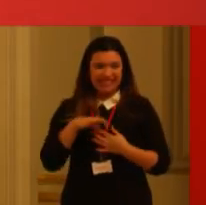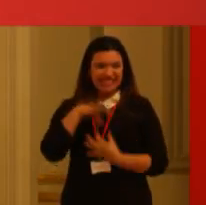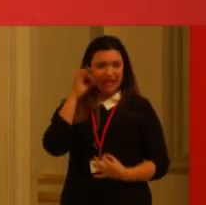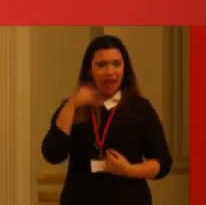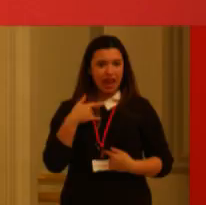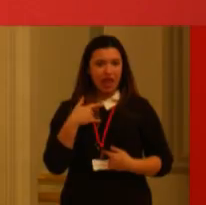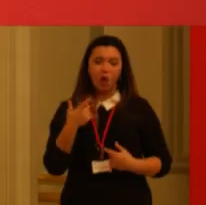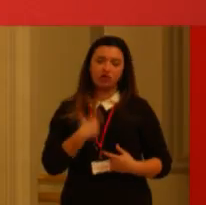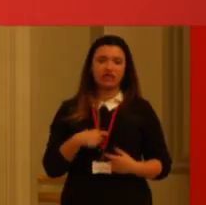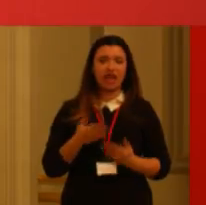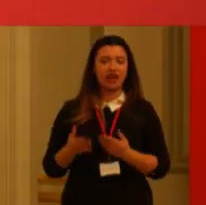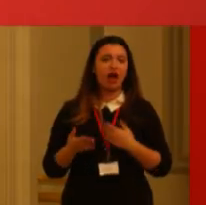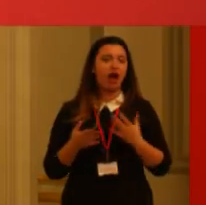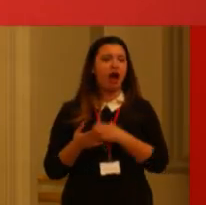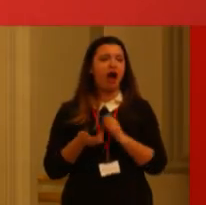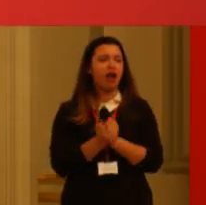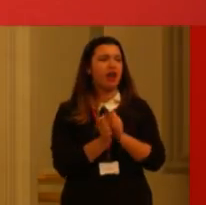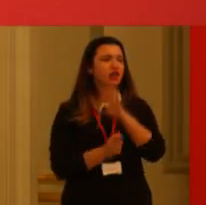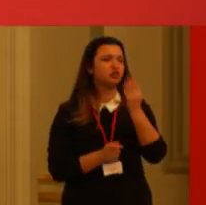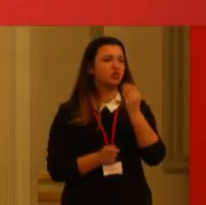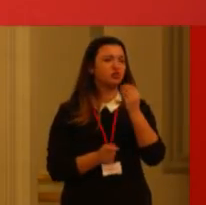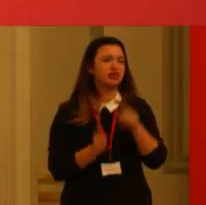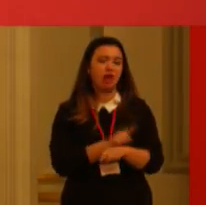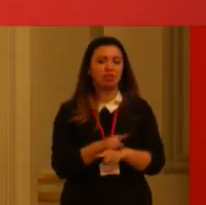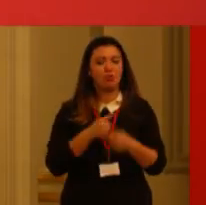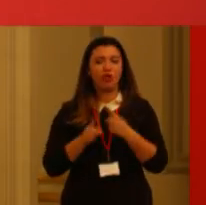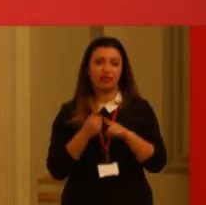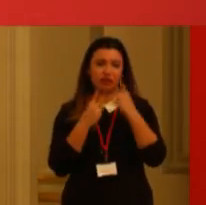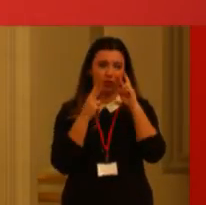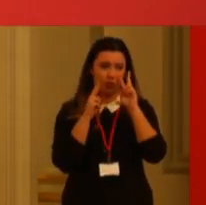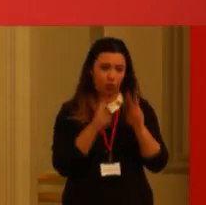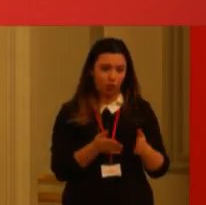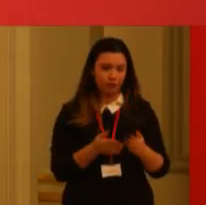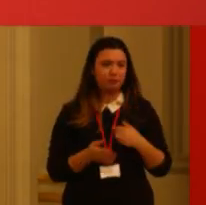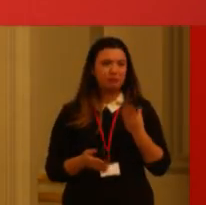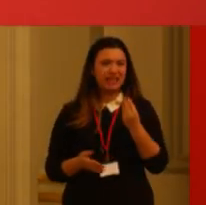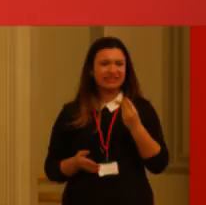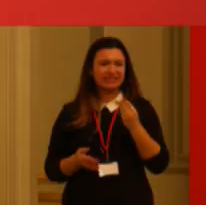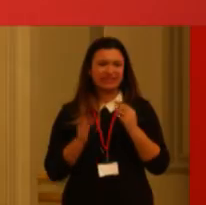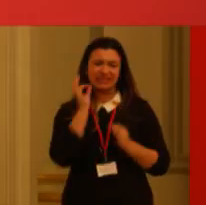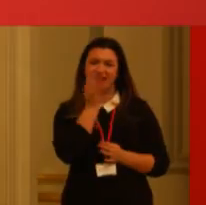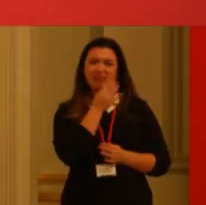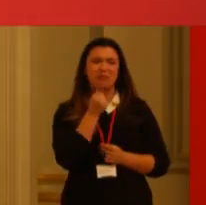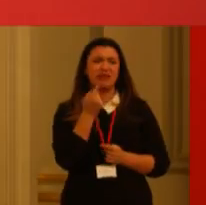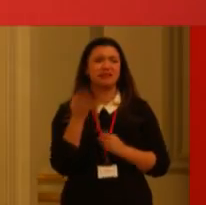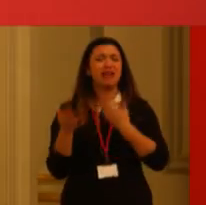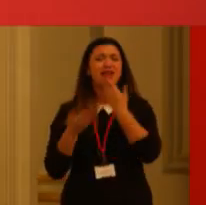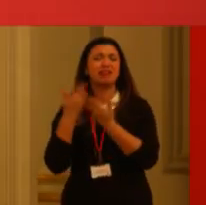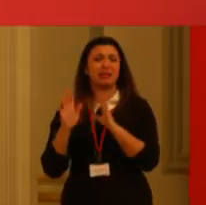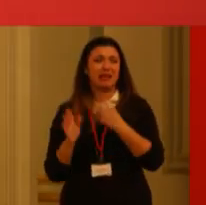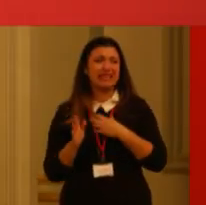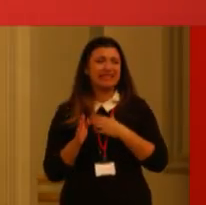different ethnical backgrounds, most of the time these identities are seen to be political, and they are